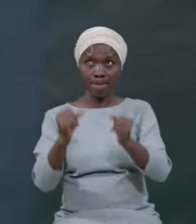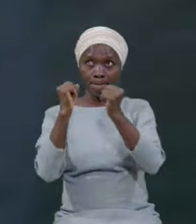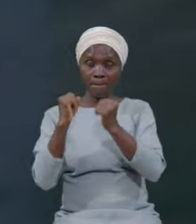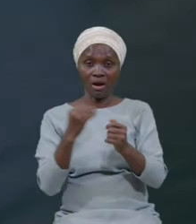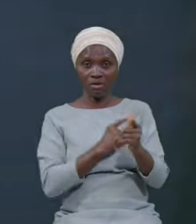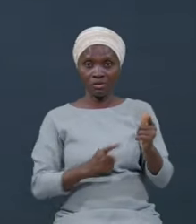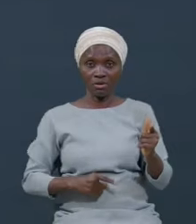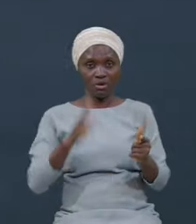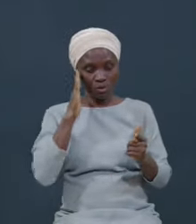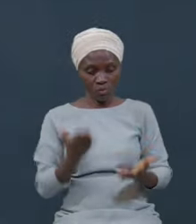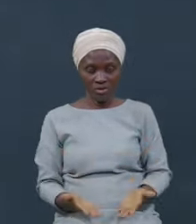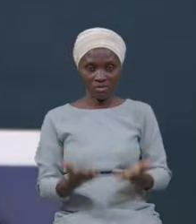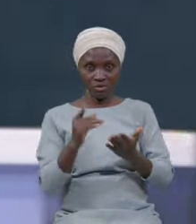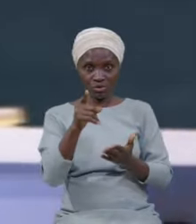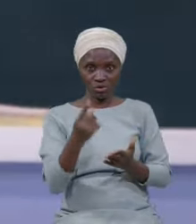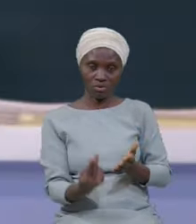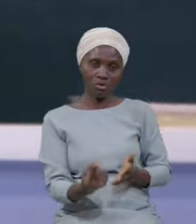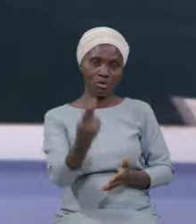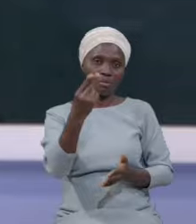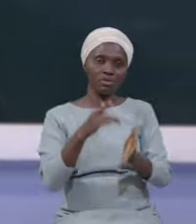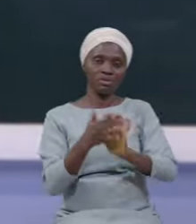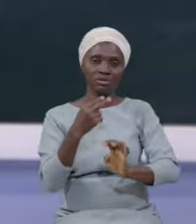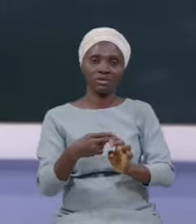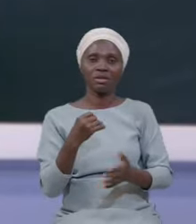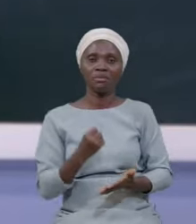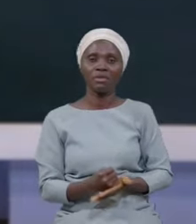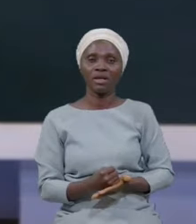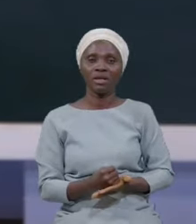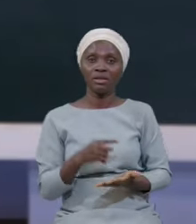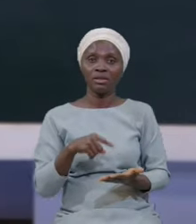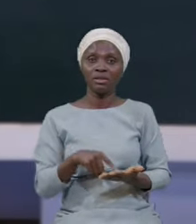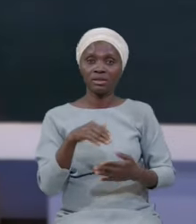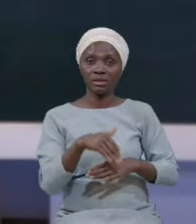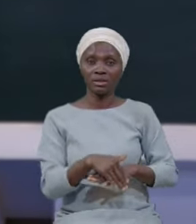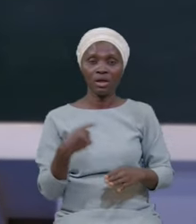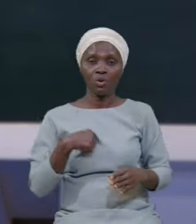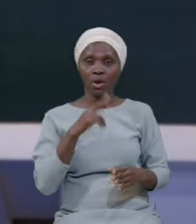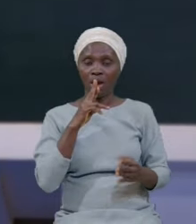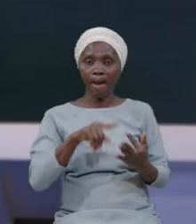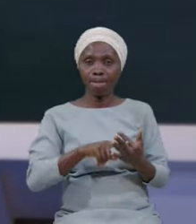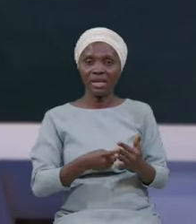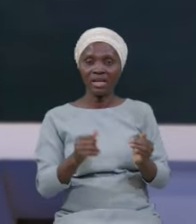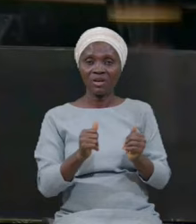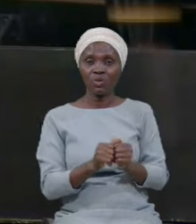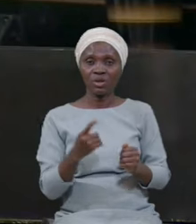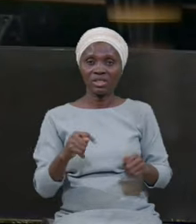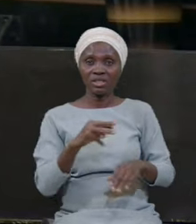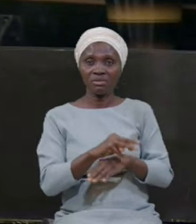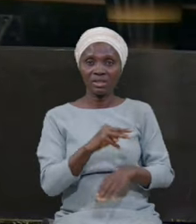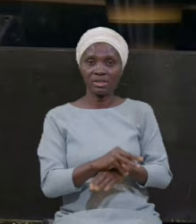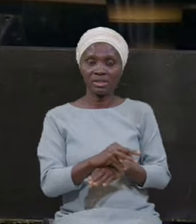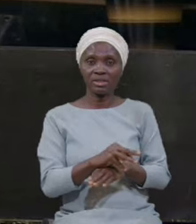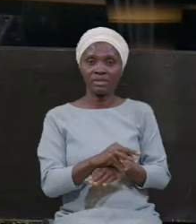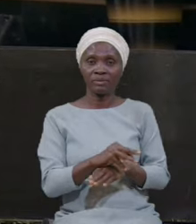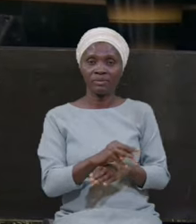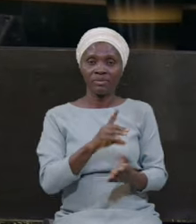Jesus' name. Yeah. Tonight, we're beginning with the message, divine